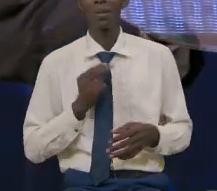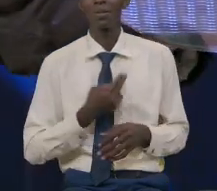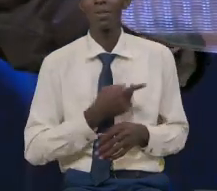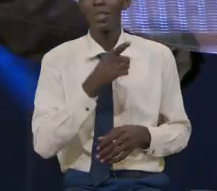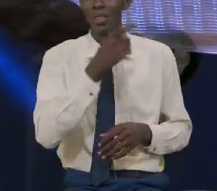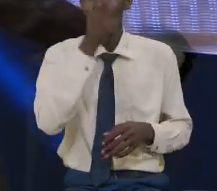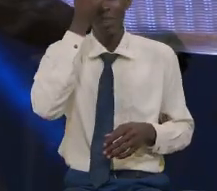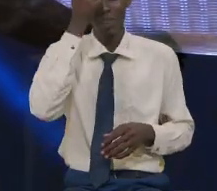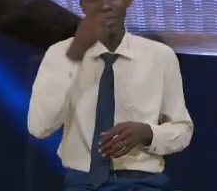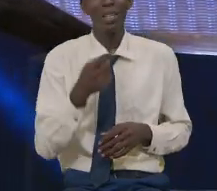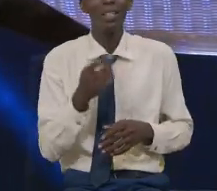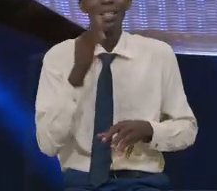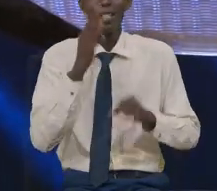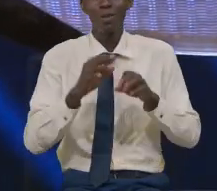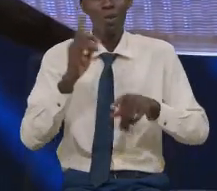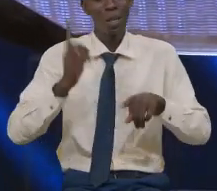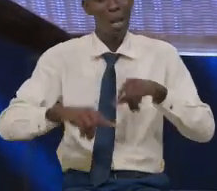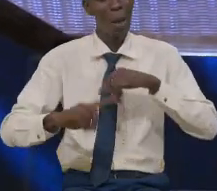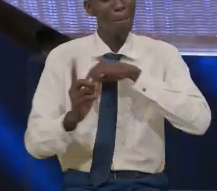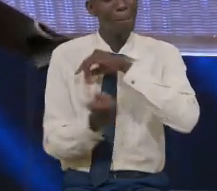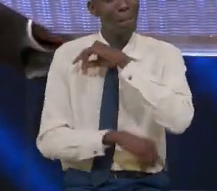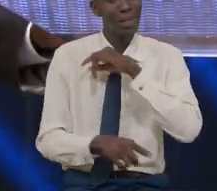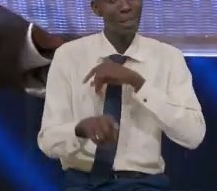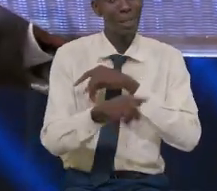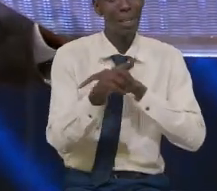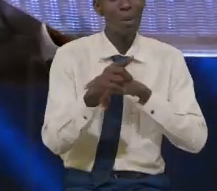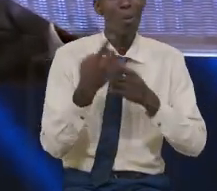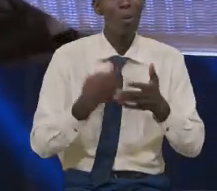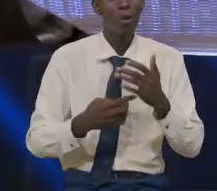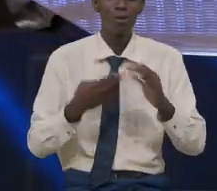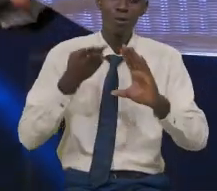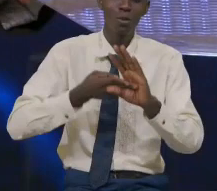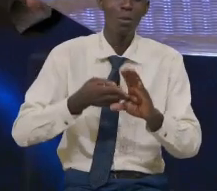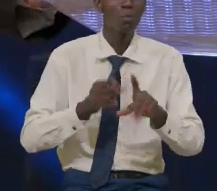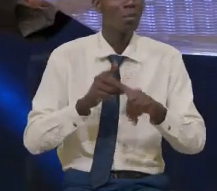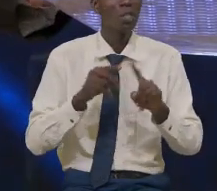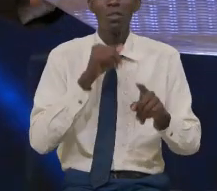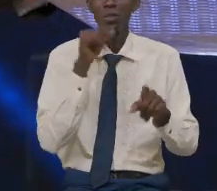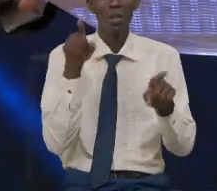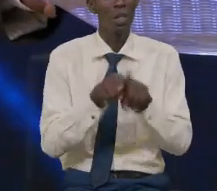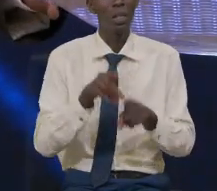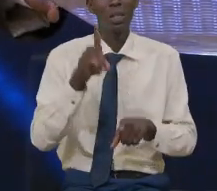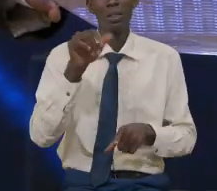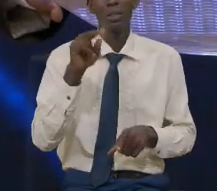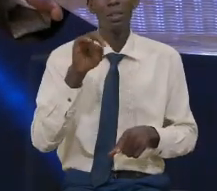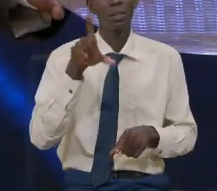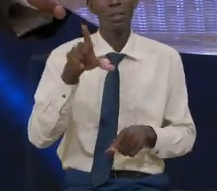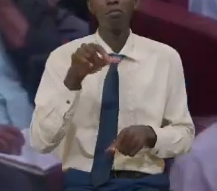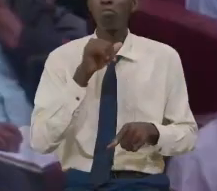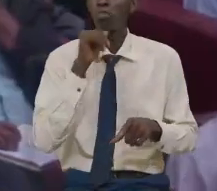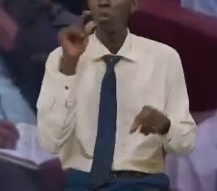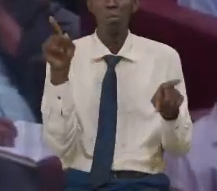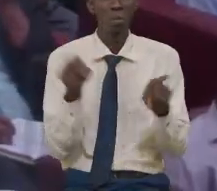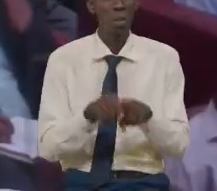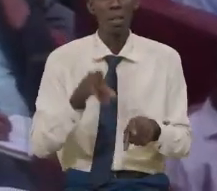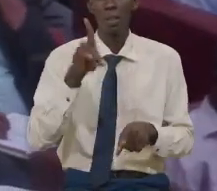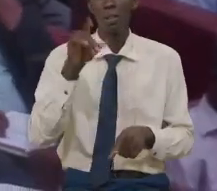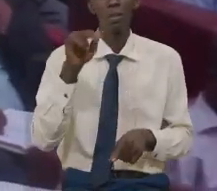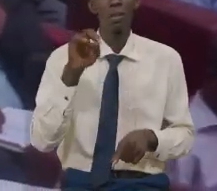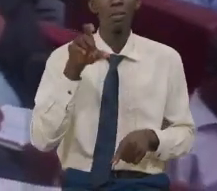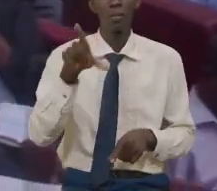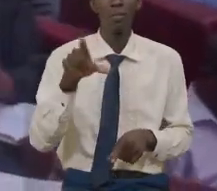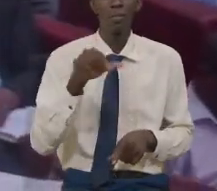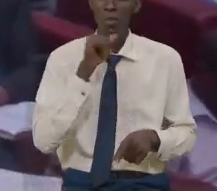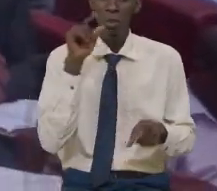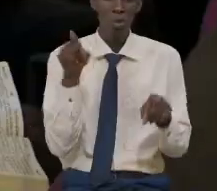you cannot beat them, join them, but not Daniel. I said not Daniel,